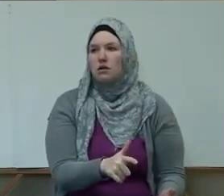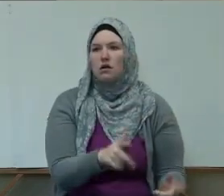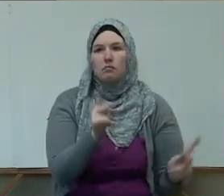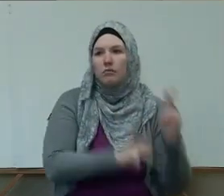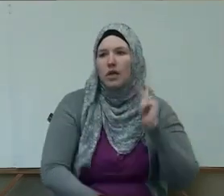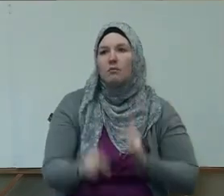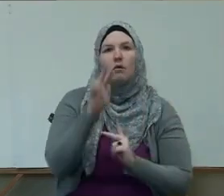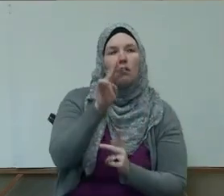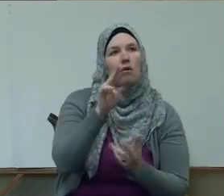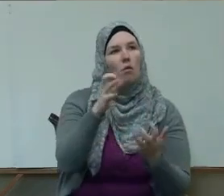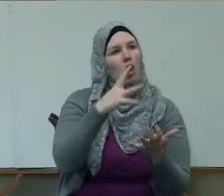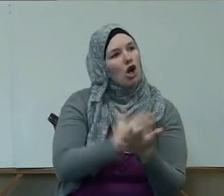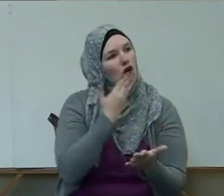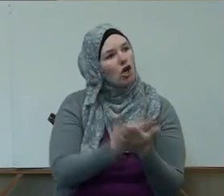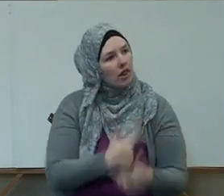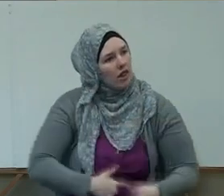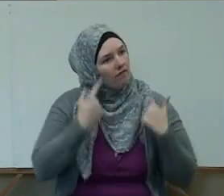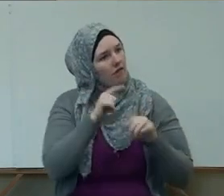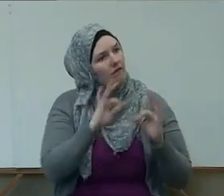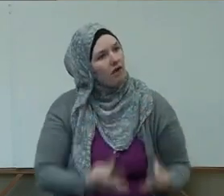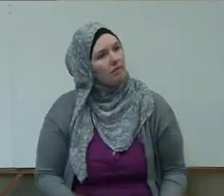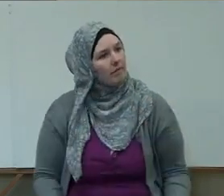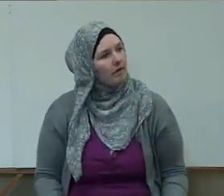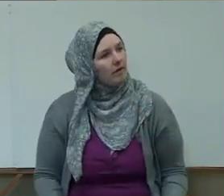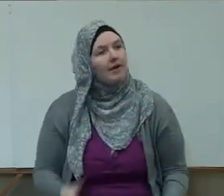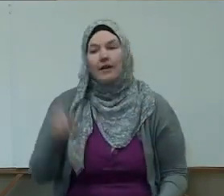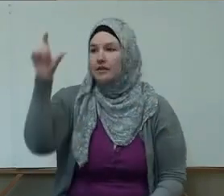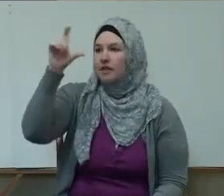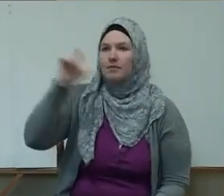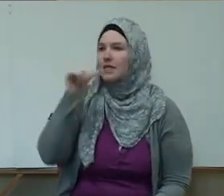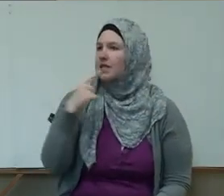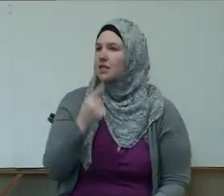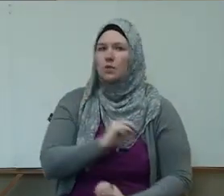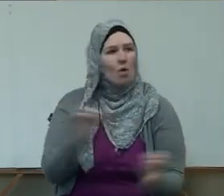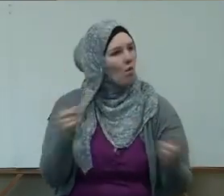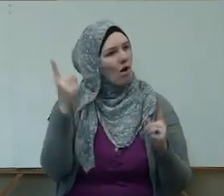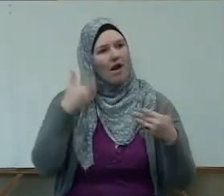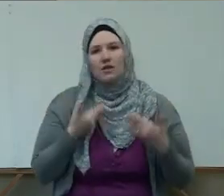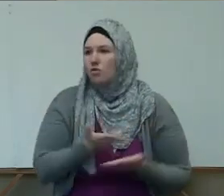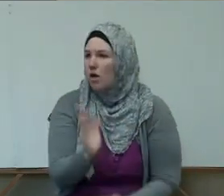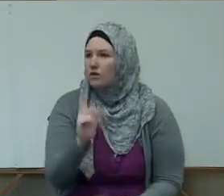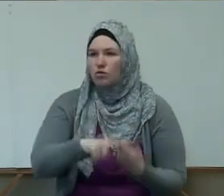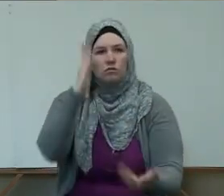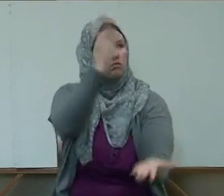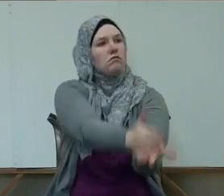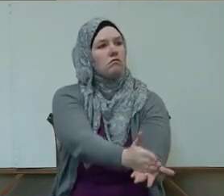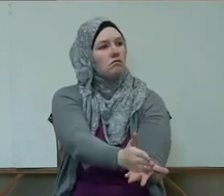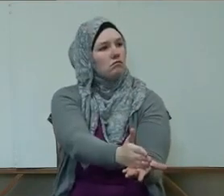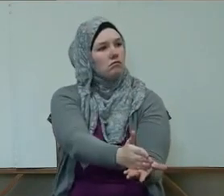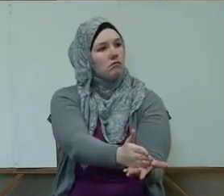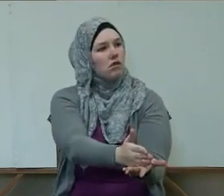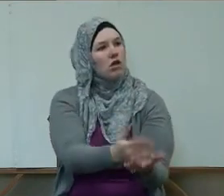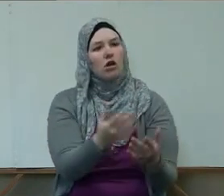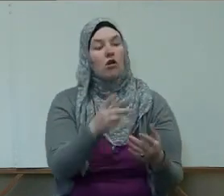earn good living for their families. Islam says nobody has the right to stop anyone from crossing any